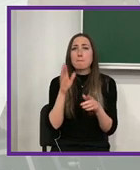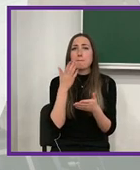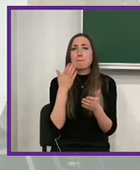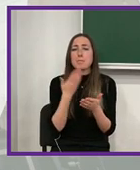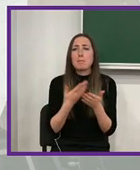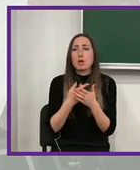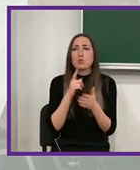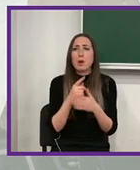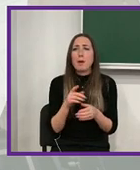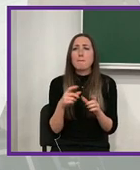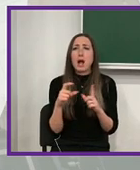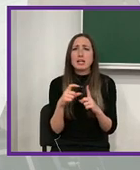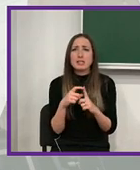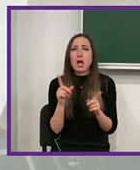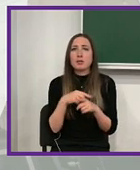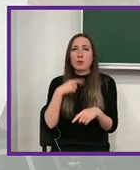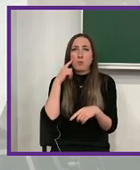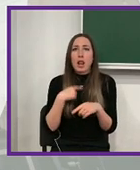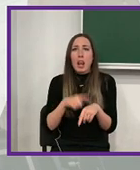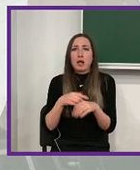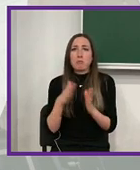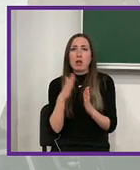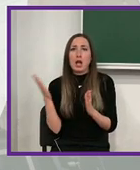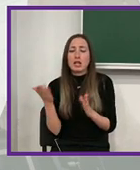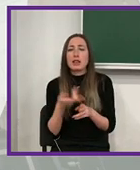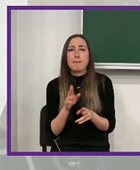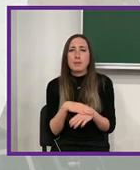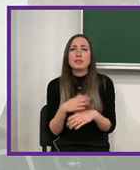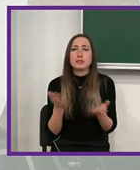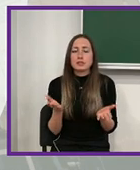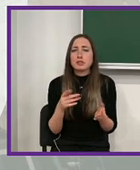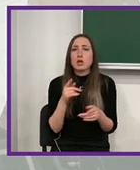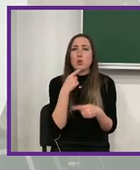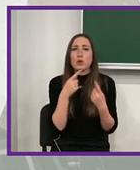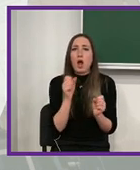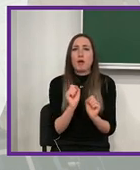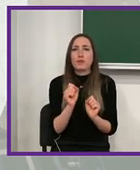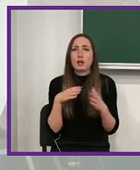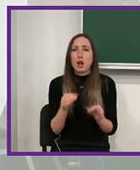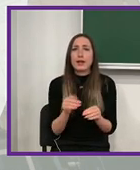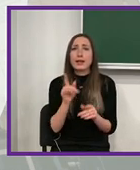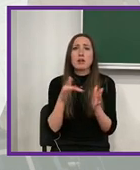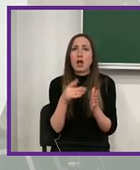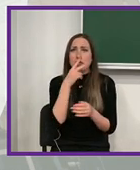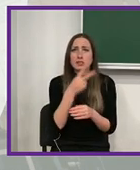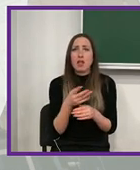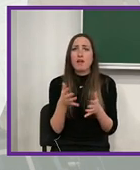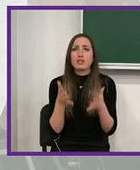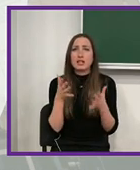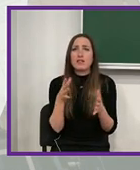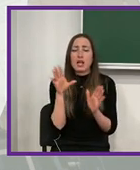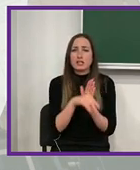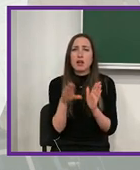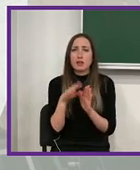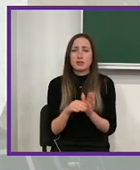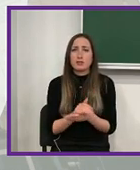up. So what meaningful and effective stakeholder engagement looks like? I mean, it is ongoing. It was said a number of times. It's based on